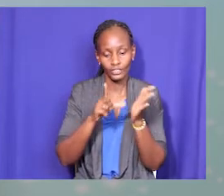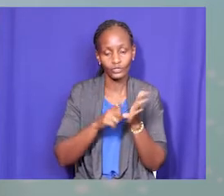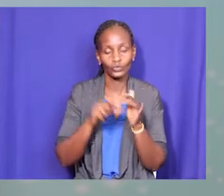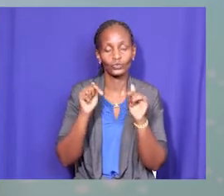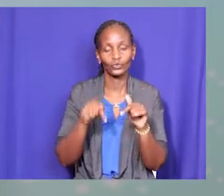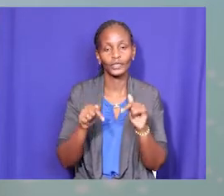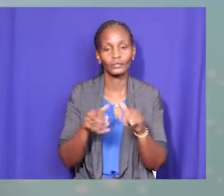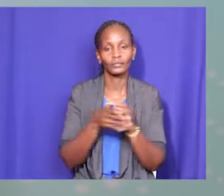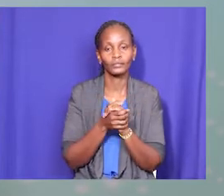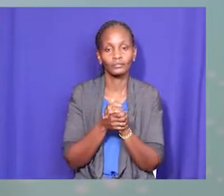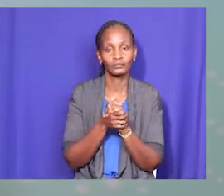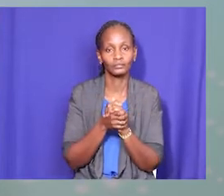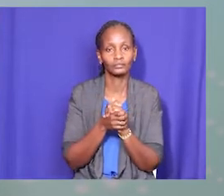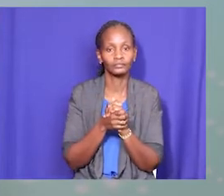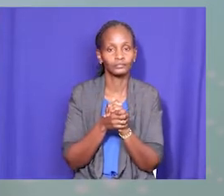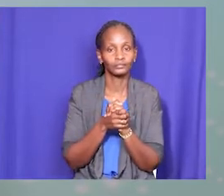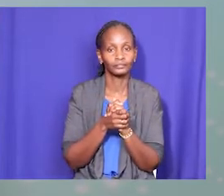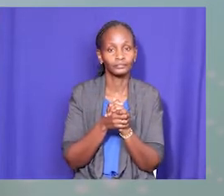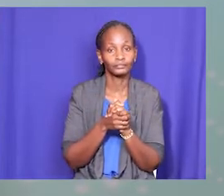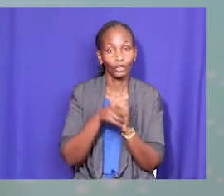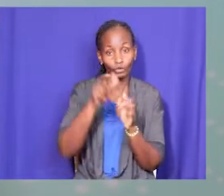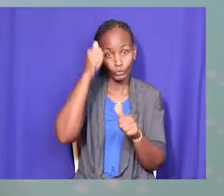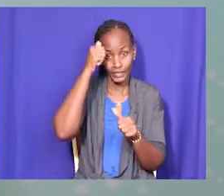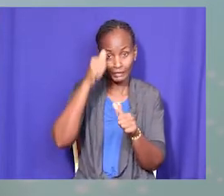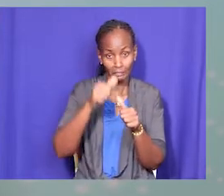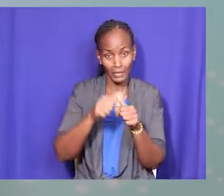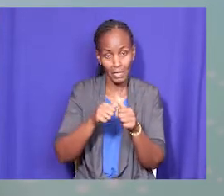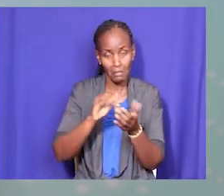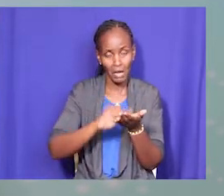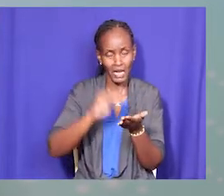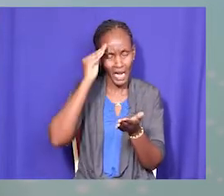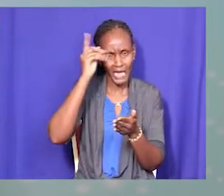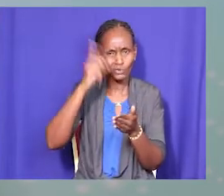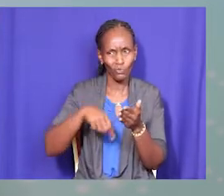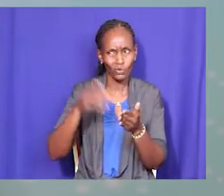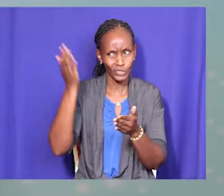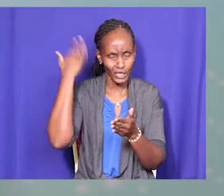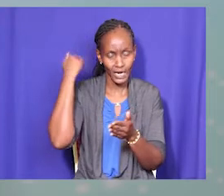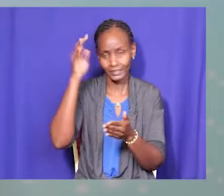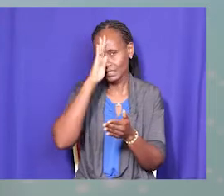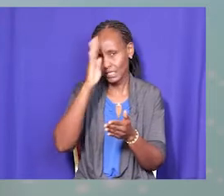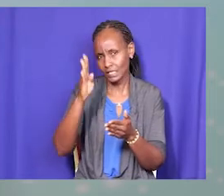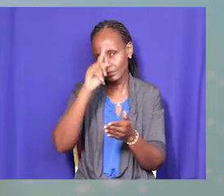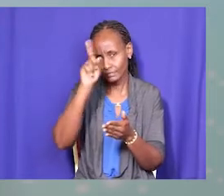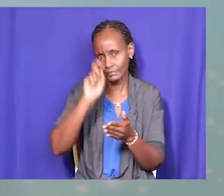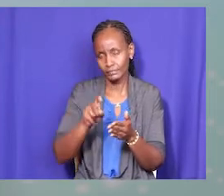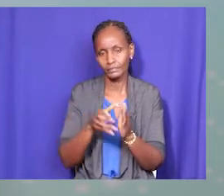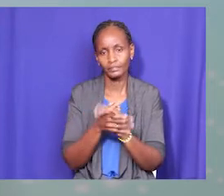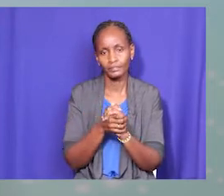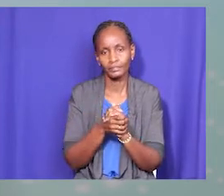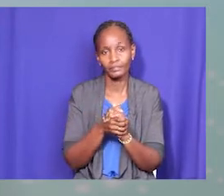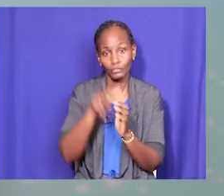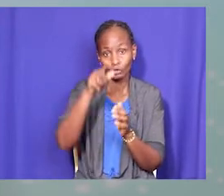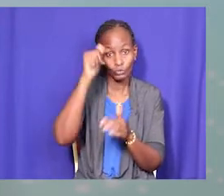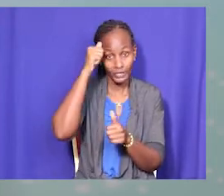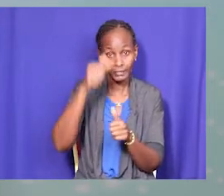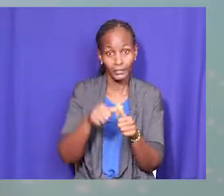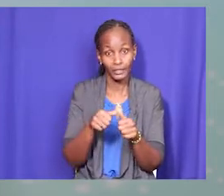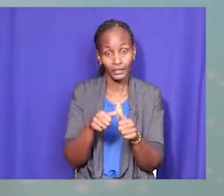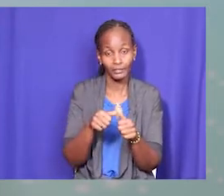today. Do you remember what we learned last Sunday? Do you